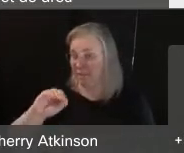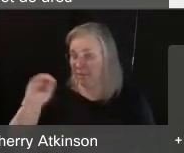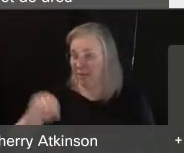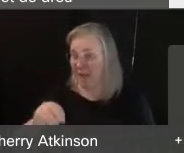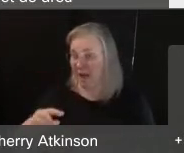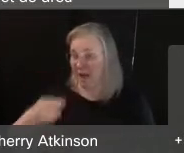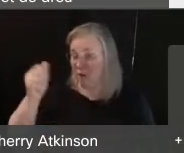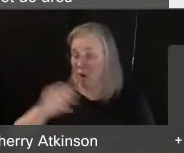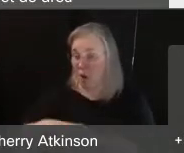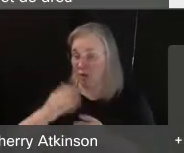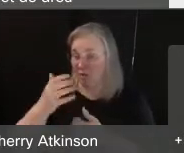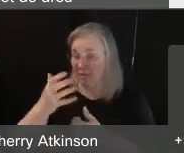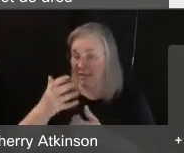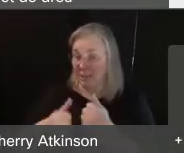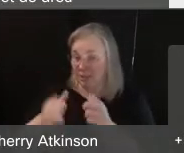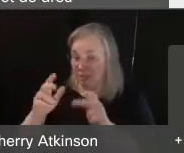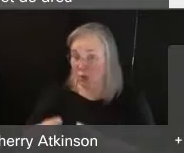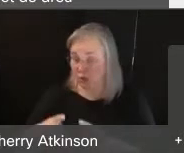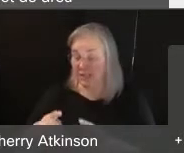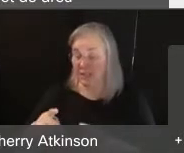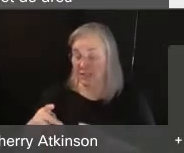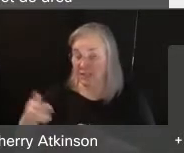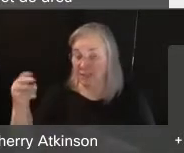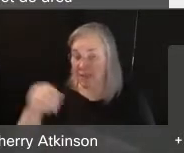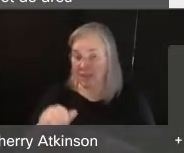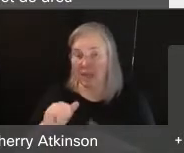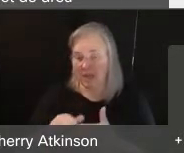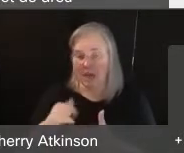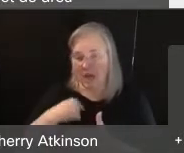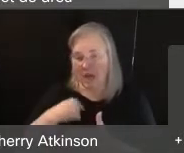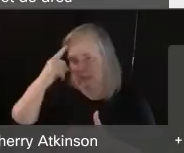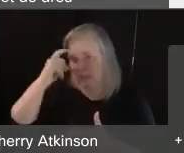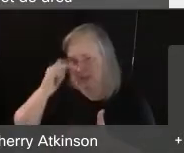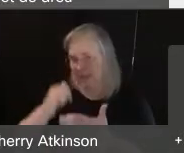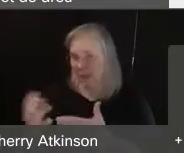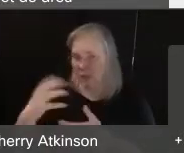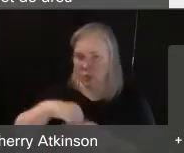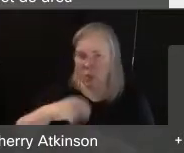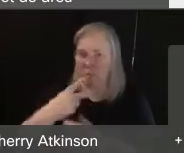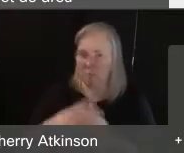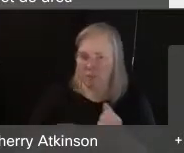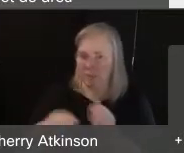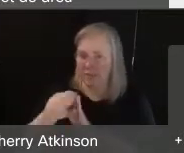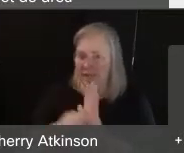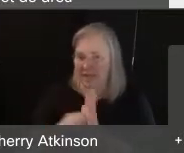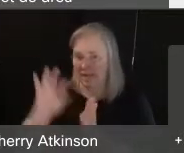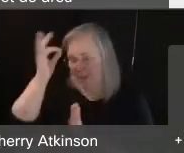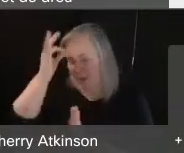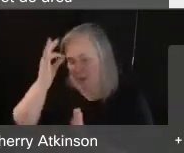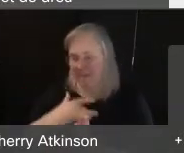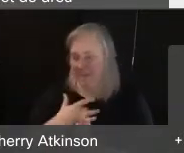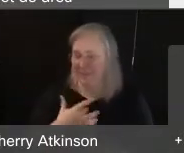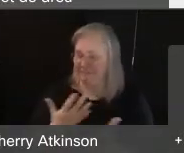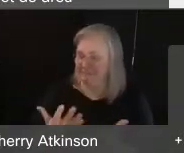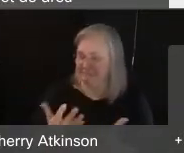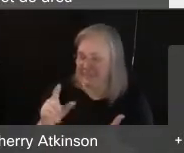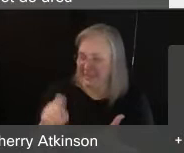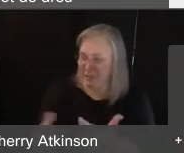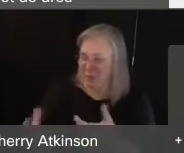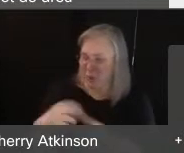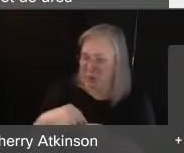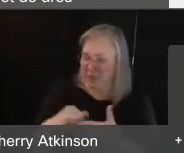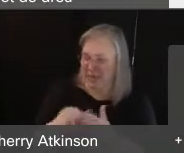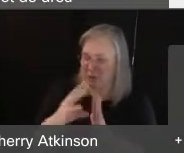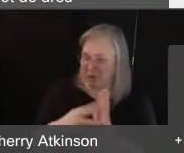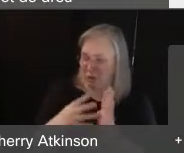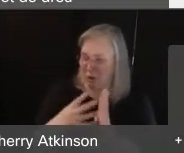spending, which I suspect probably includes both state and federal. So I don't think it needs to be in there.